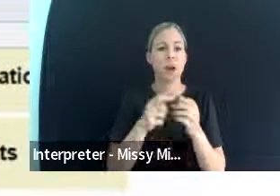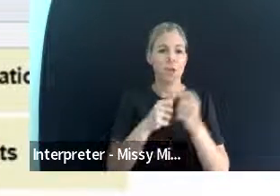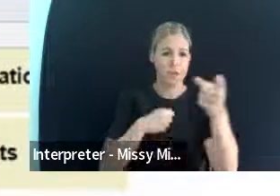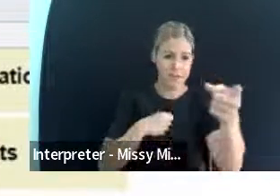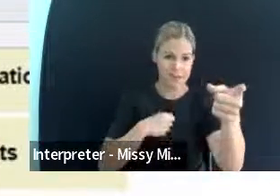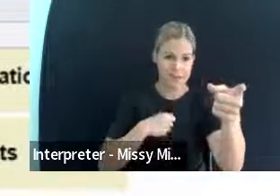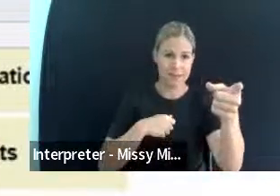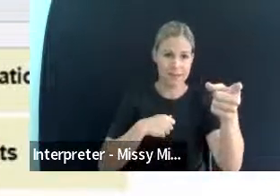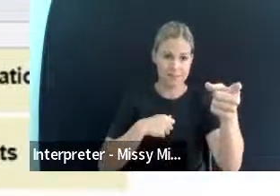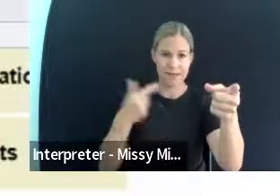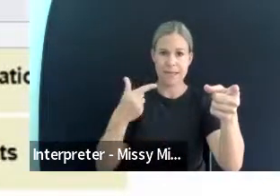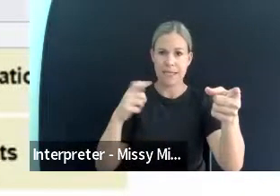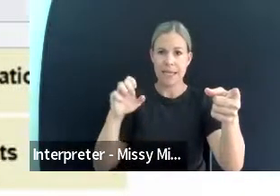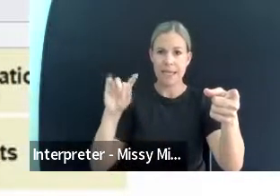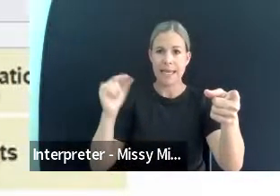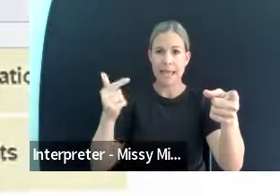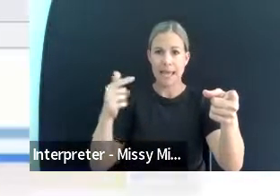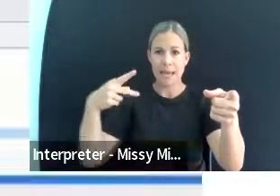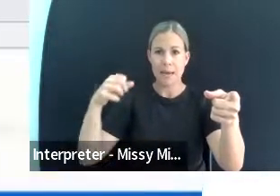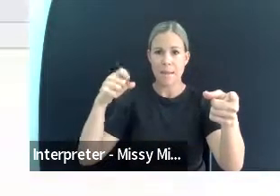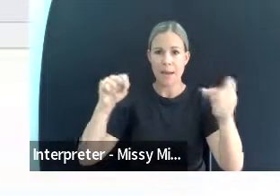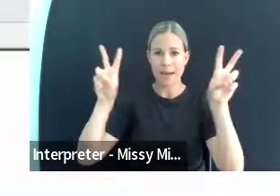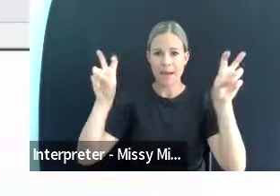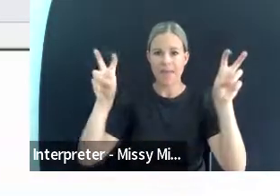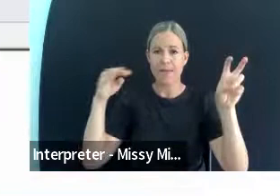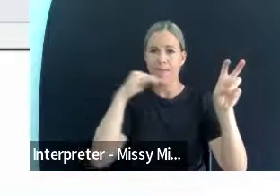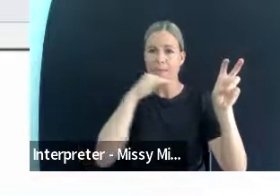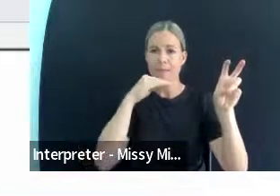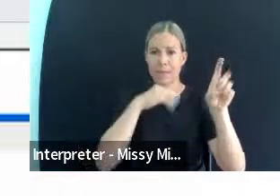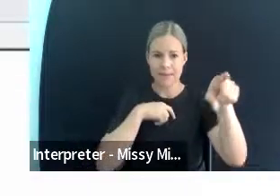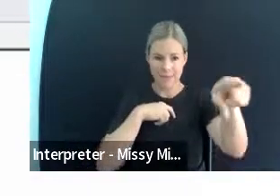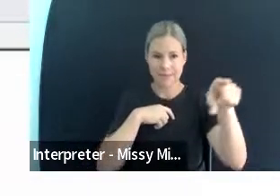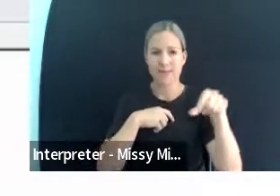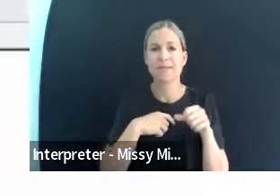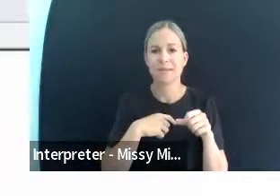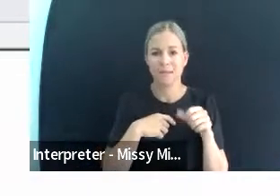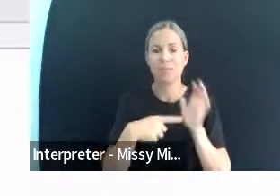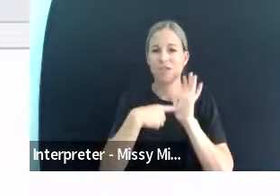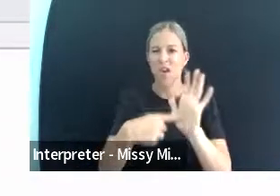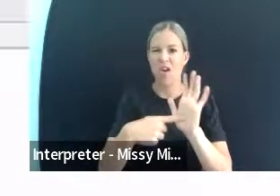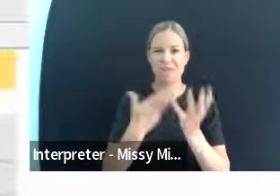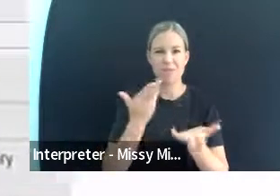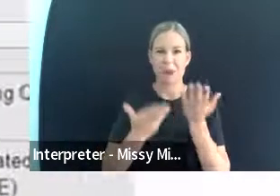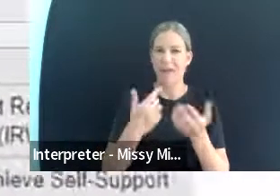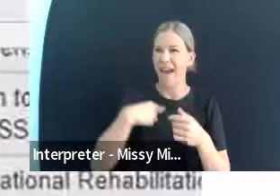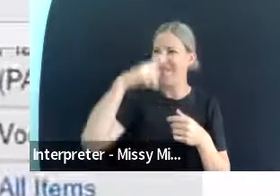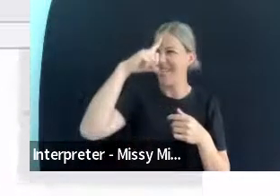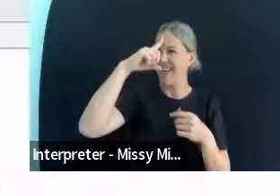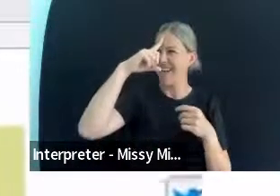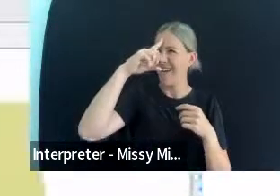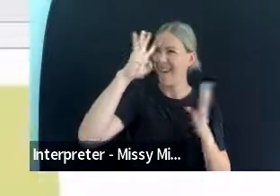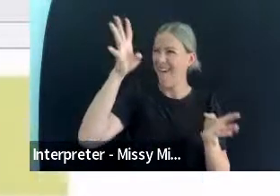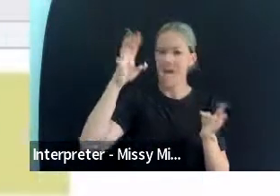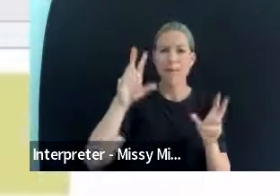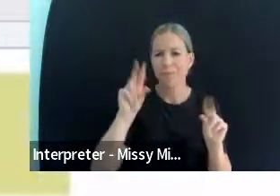shows why the top 7 myths related to work and benefits are just myths. It uses facts to